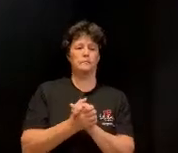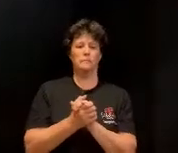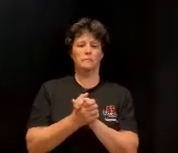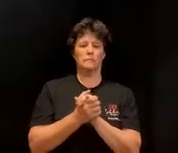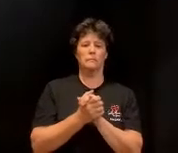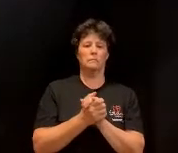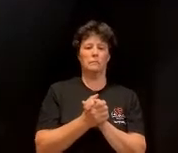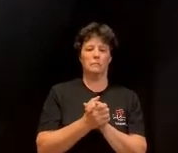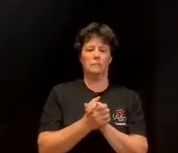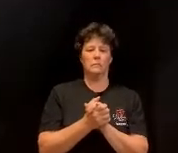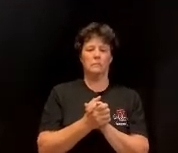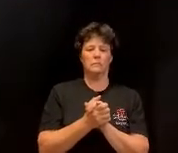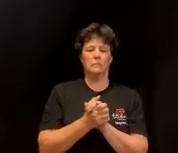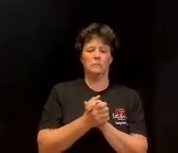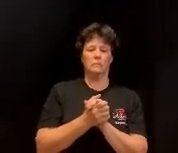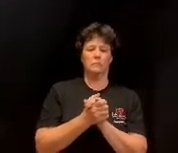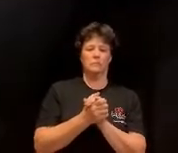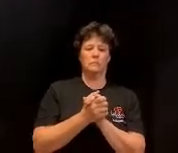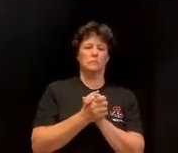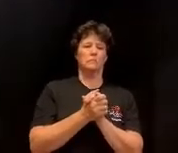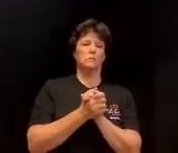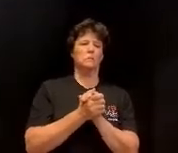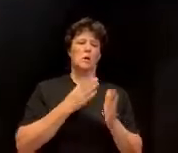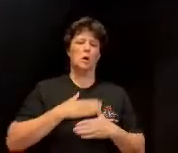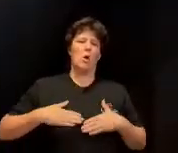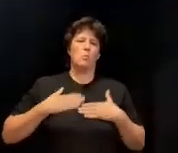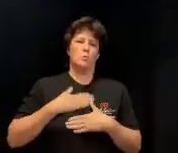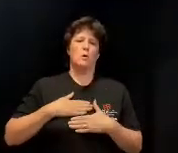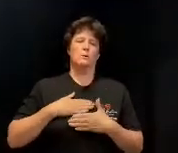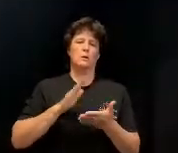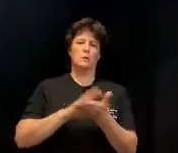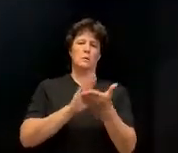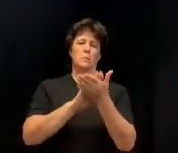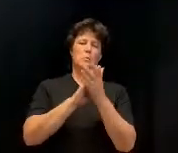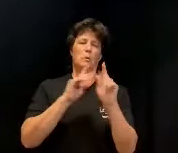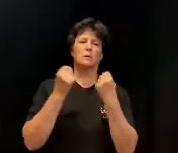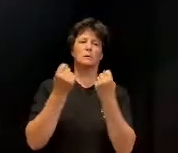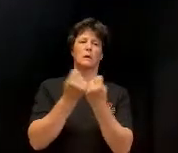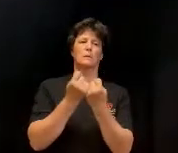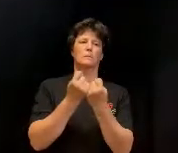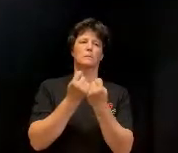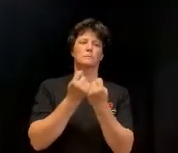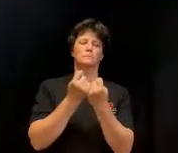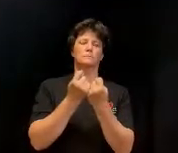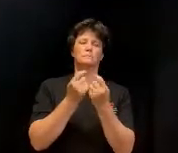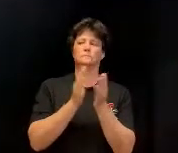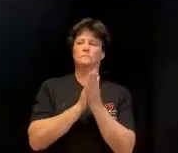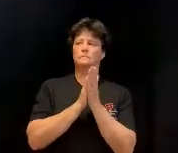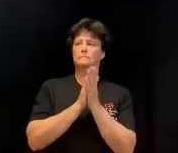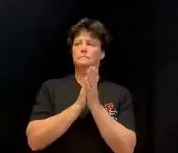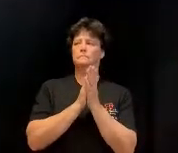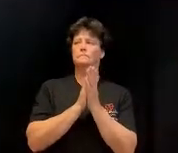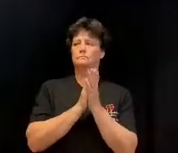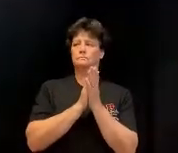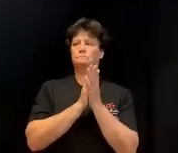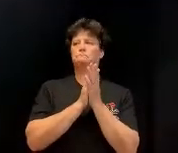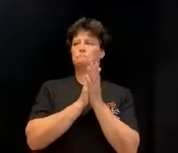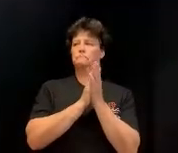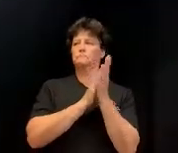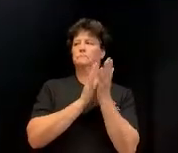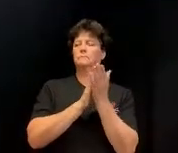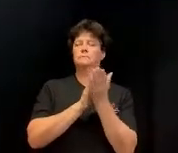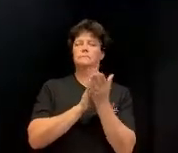praise the Lord. Amen. Appreciate you guys. Done a great job leading us. We appreciate that so much.